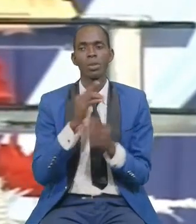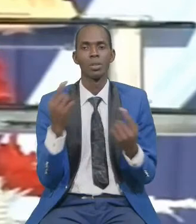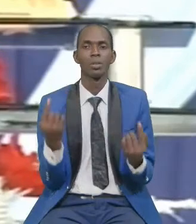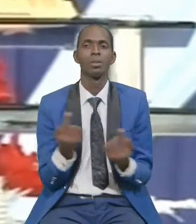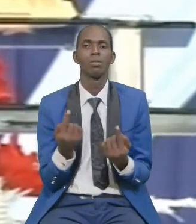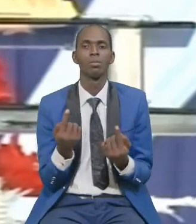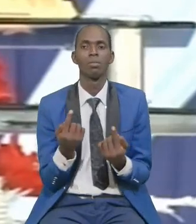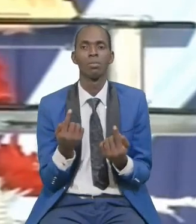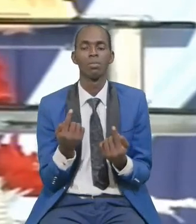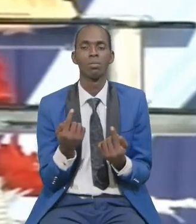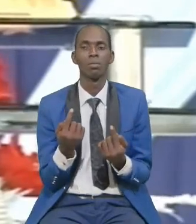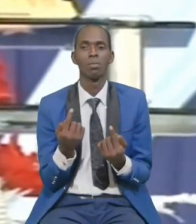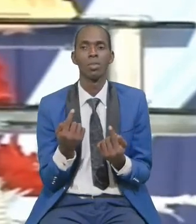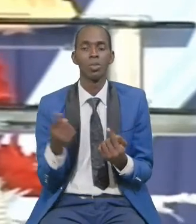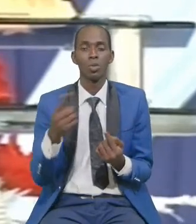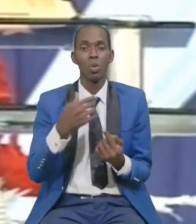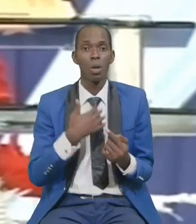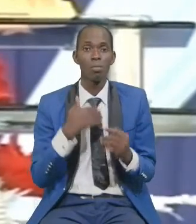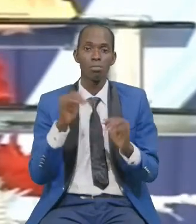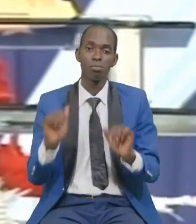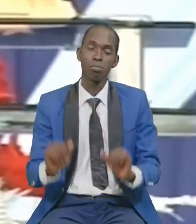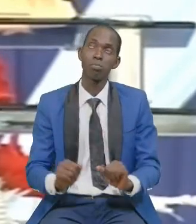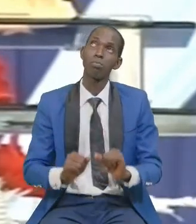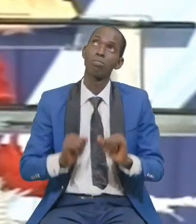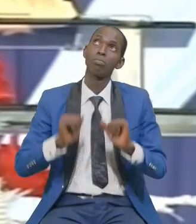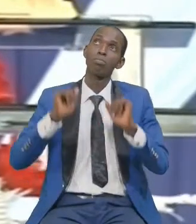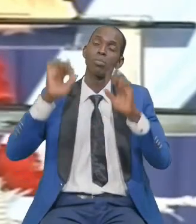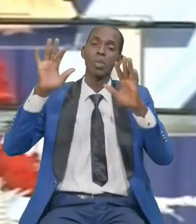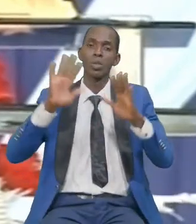You've handed them over to Christ.